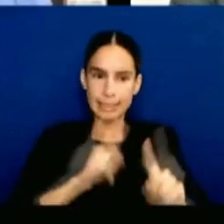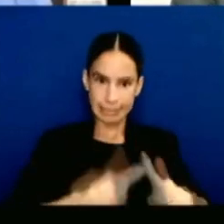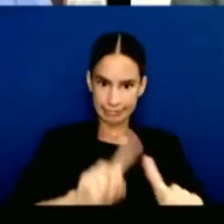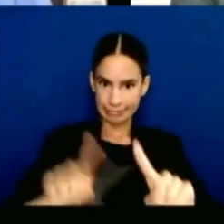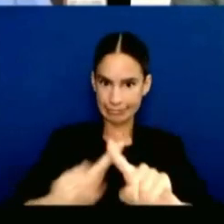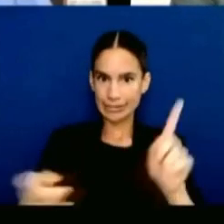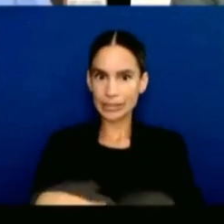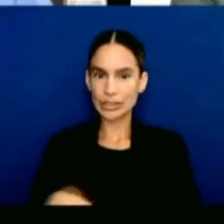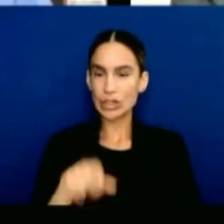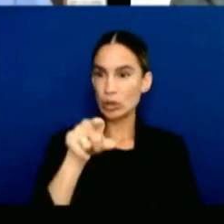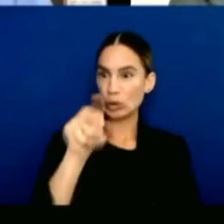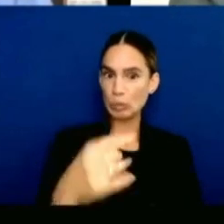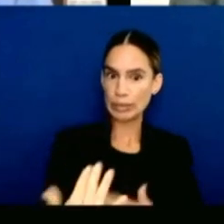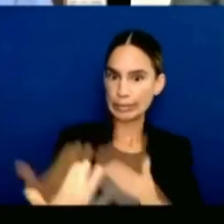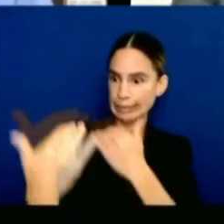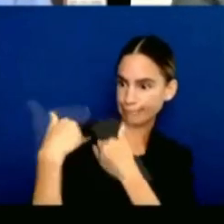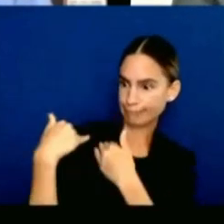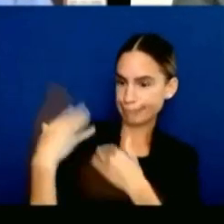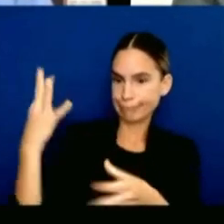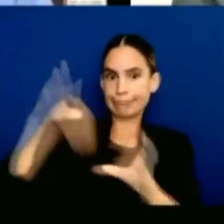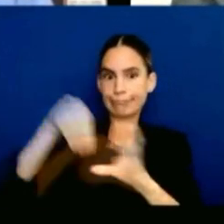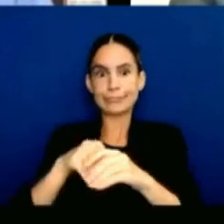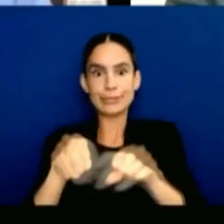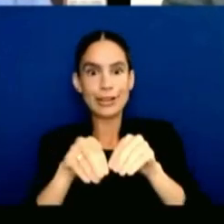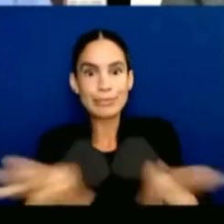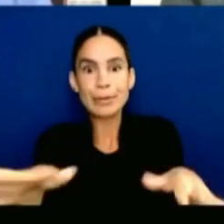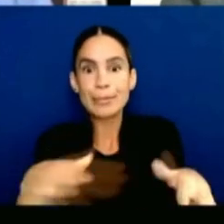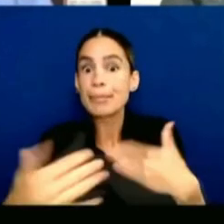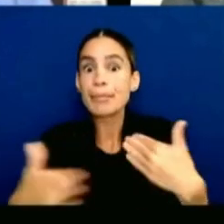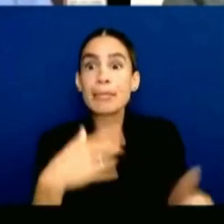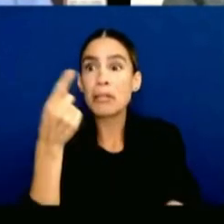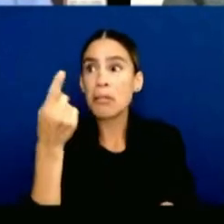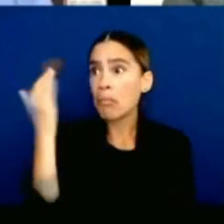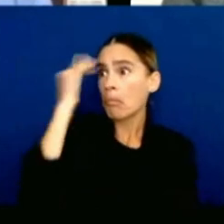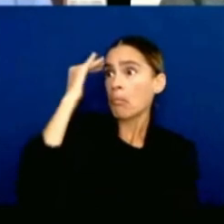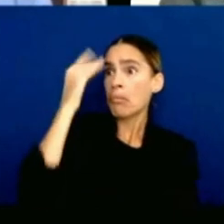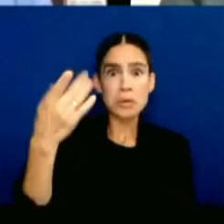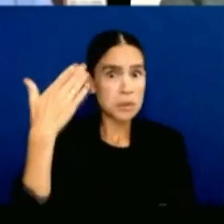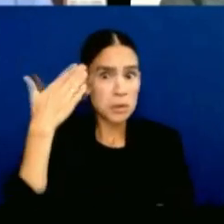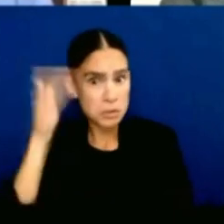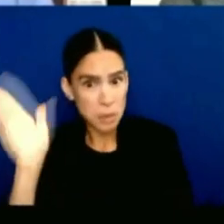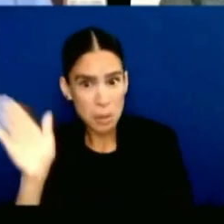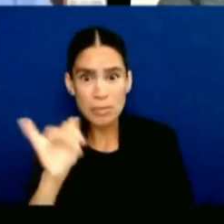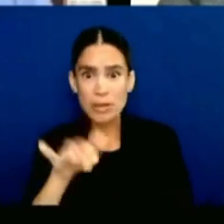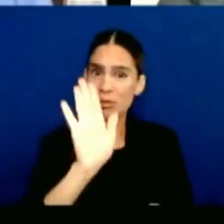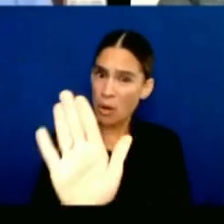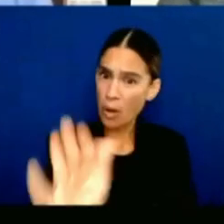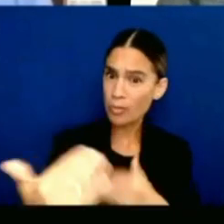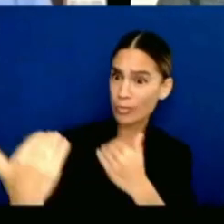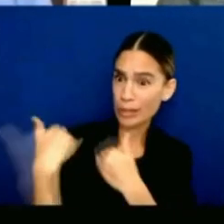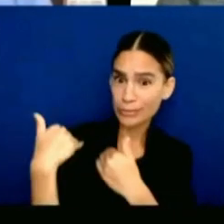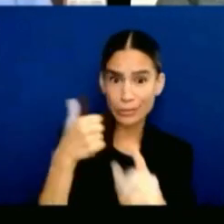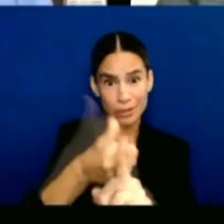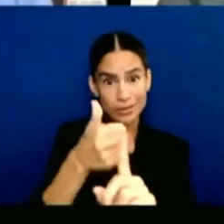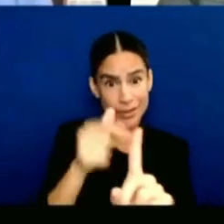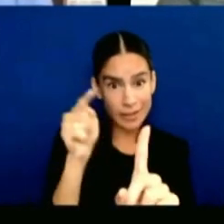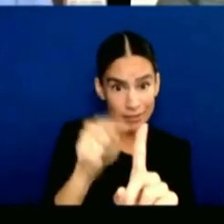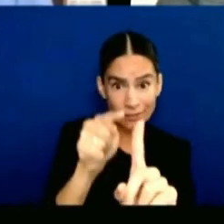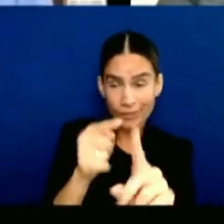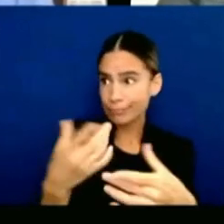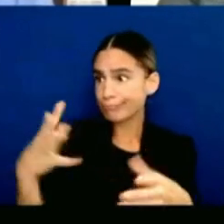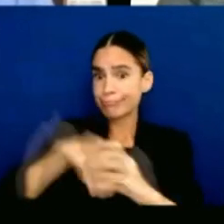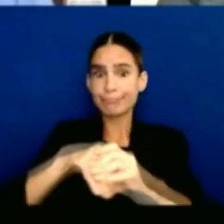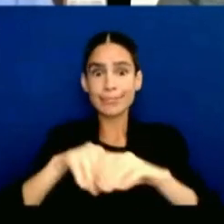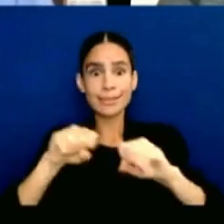your responsibility to yourself as well as to society to avoid infection. That's a message. I know